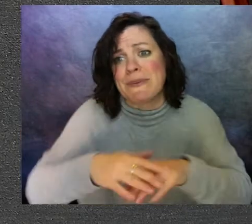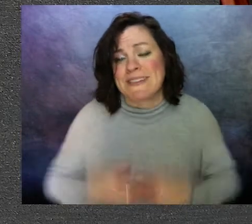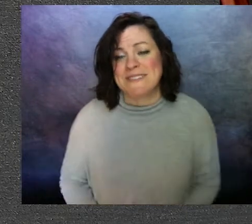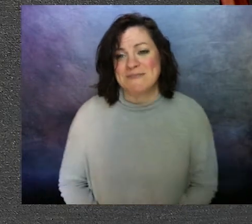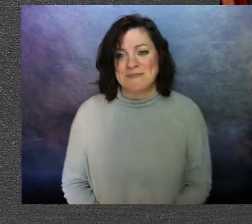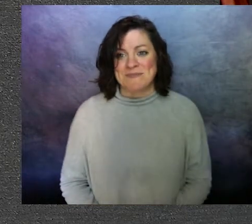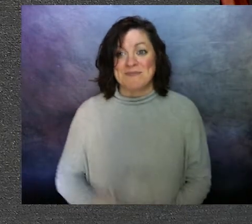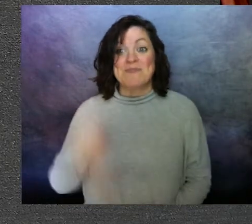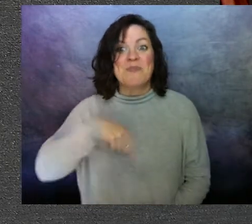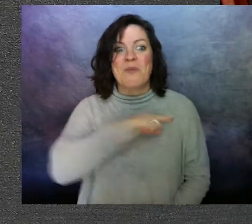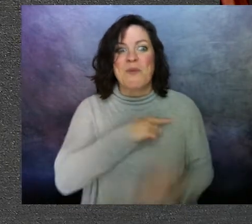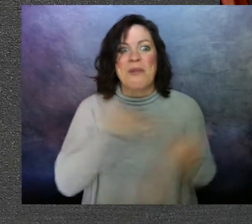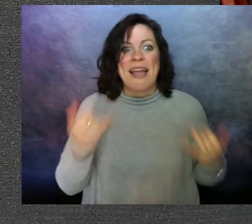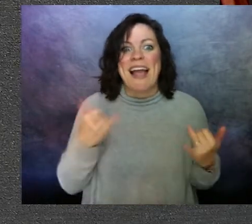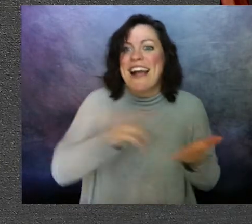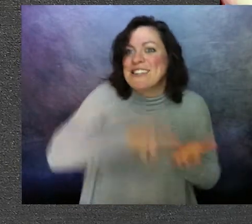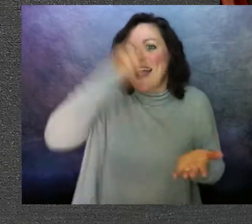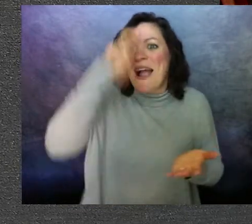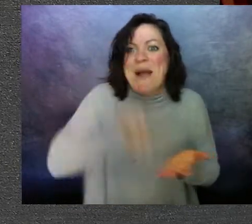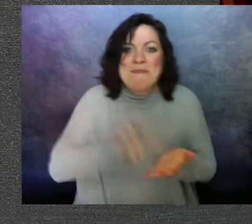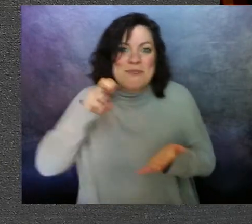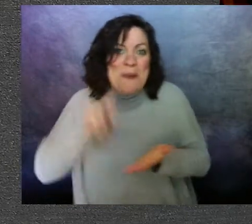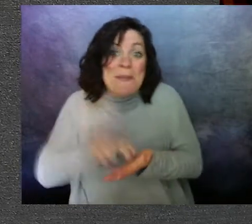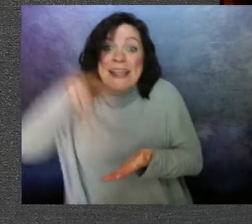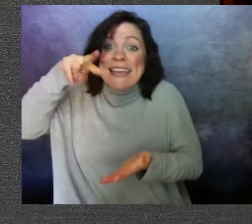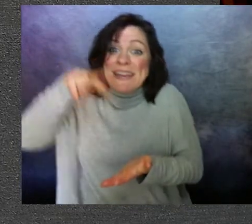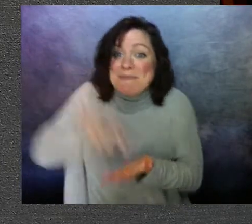We are jumping, we are leaping.